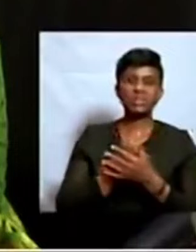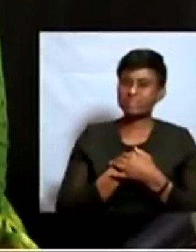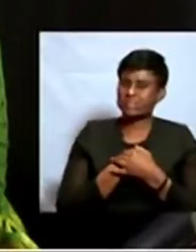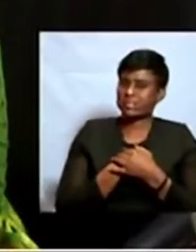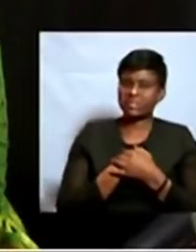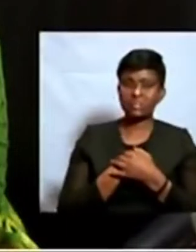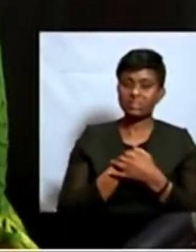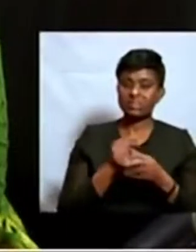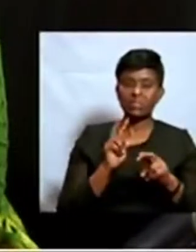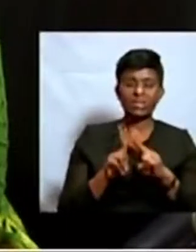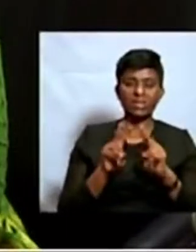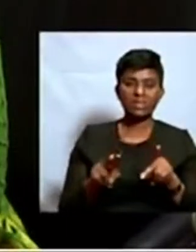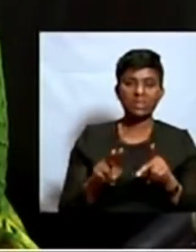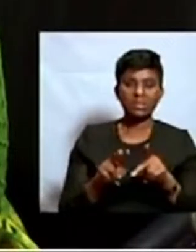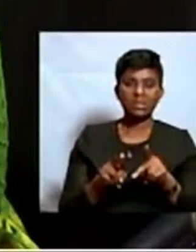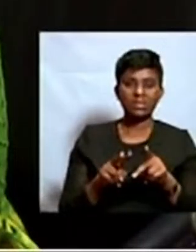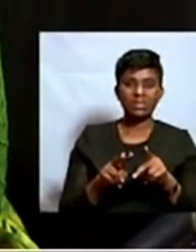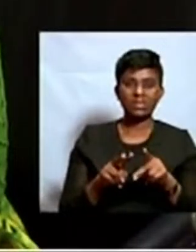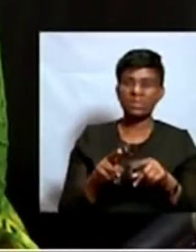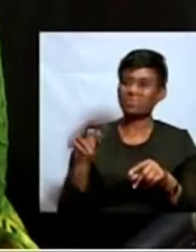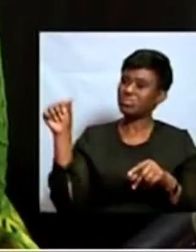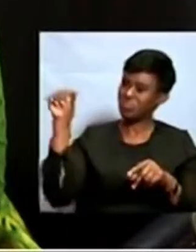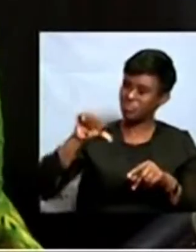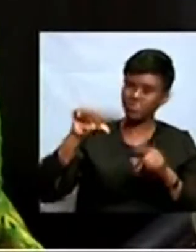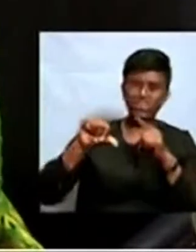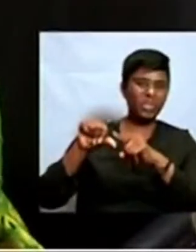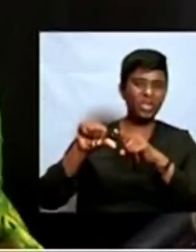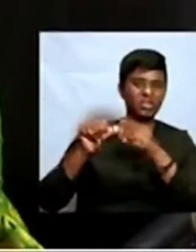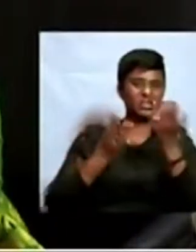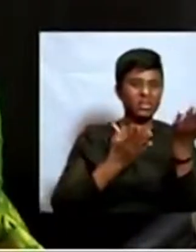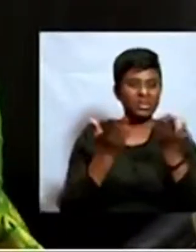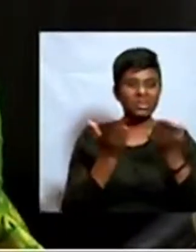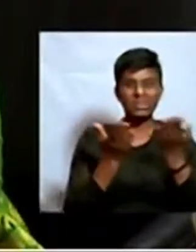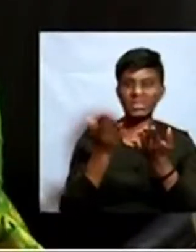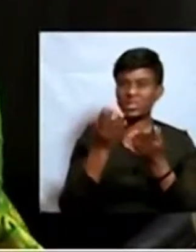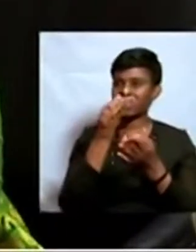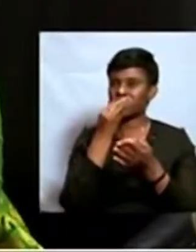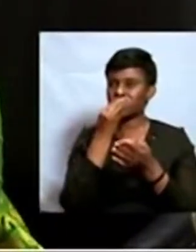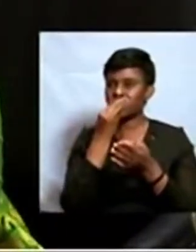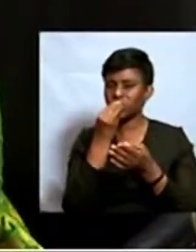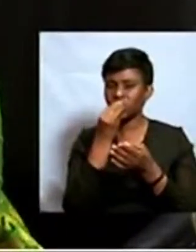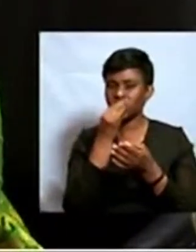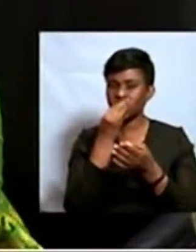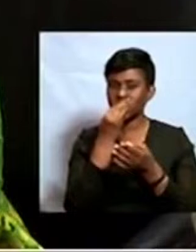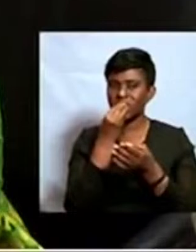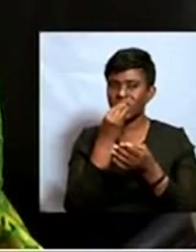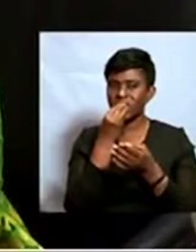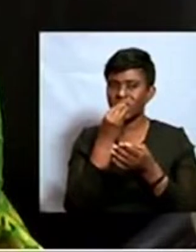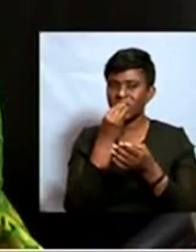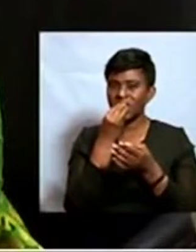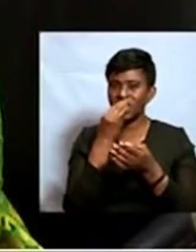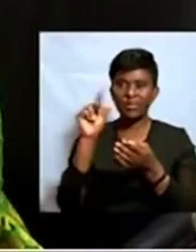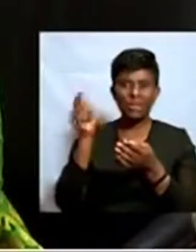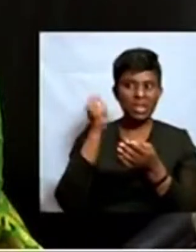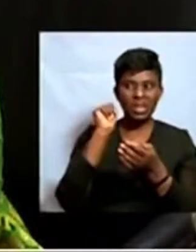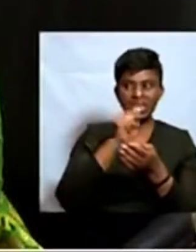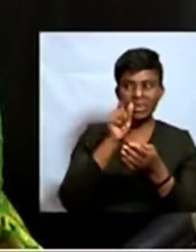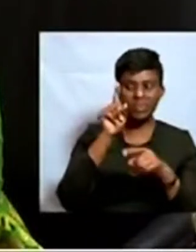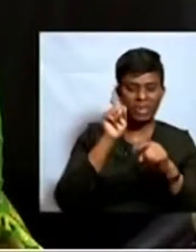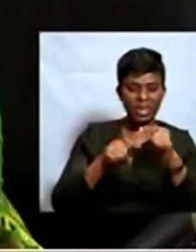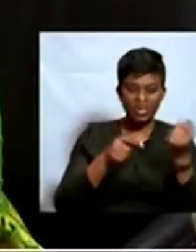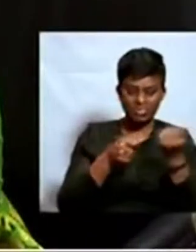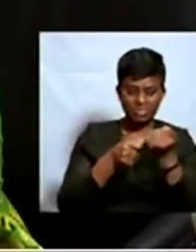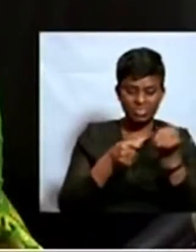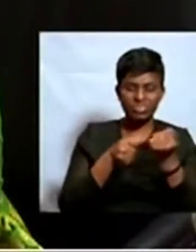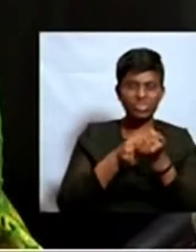Chair, I use the word pathetic. The services, the food, like Kenyan Airways, you can't even charge your phone